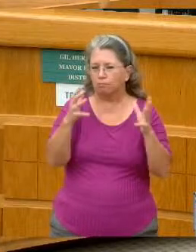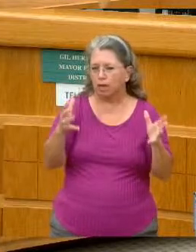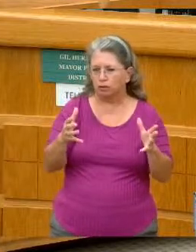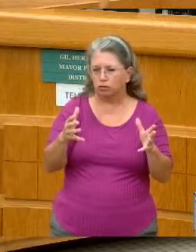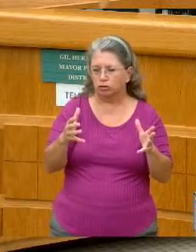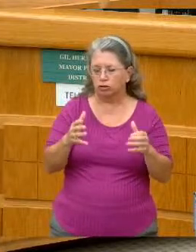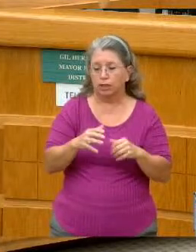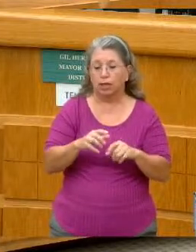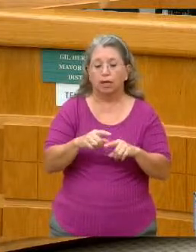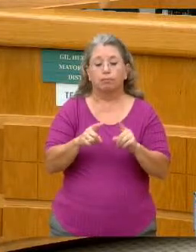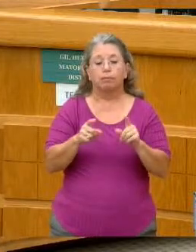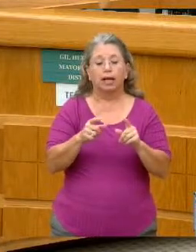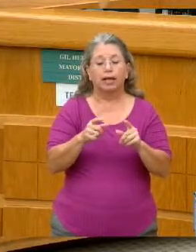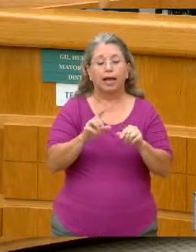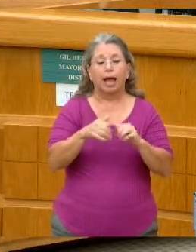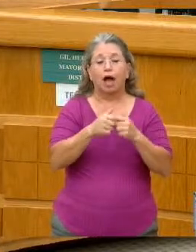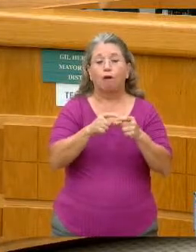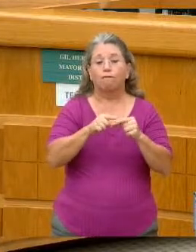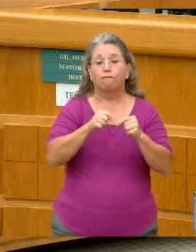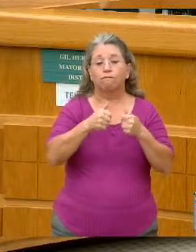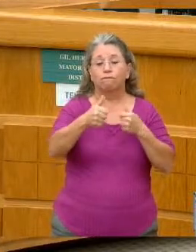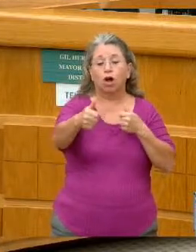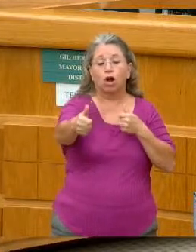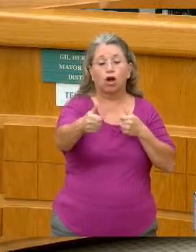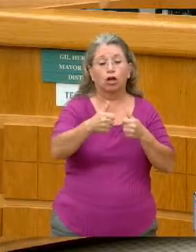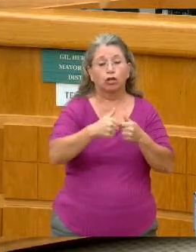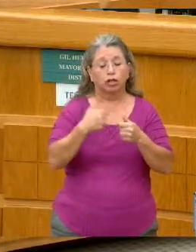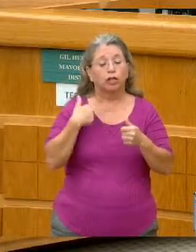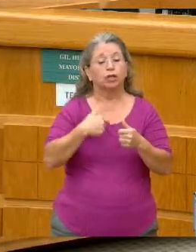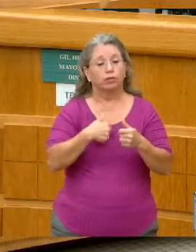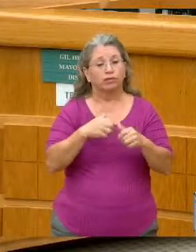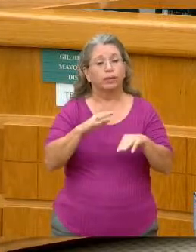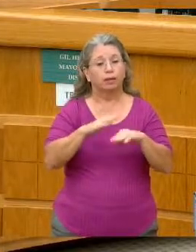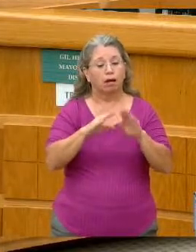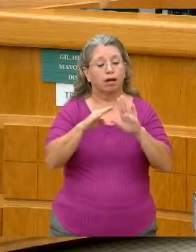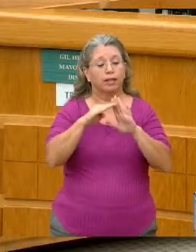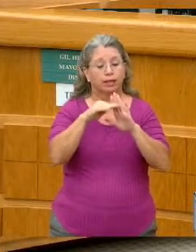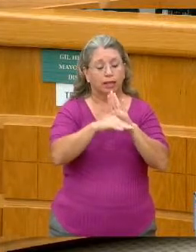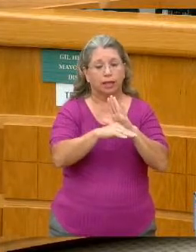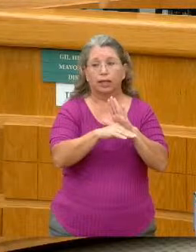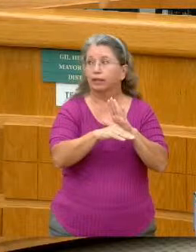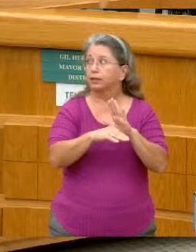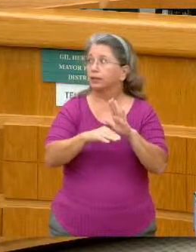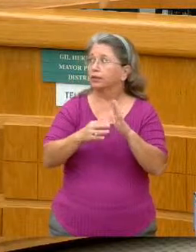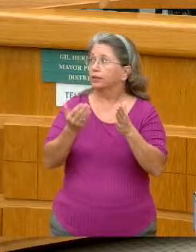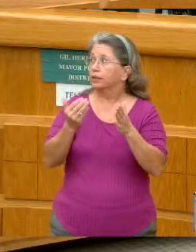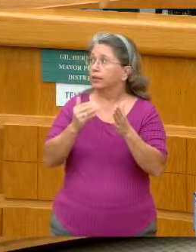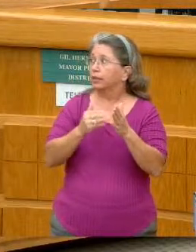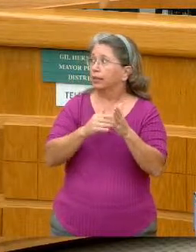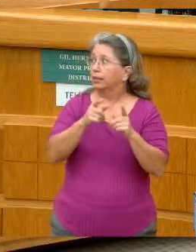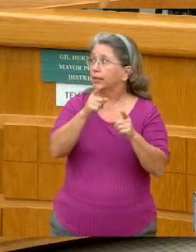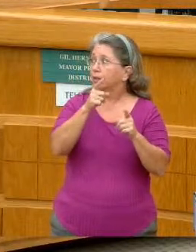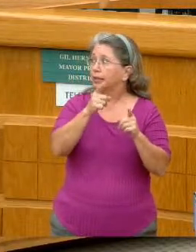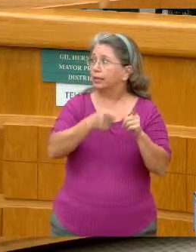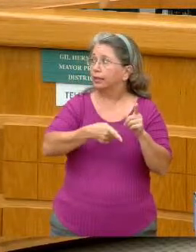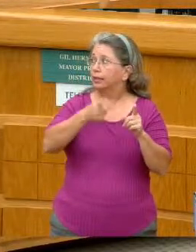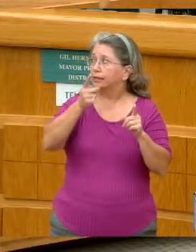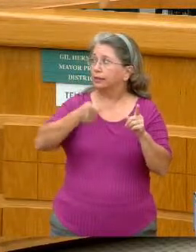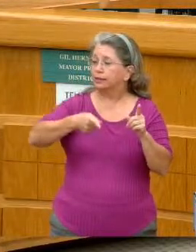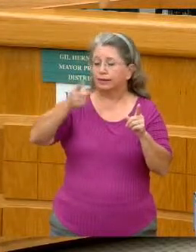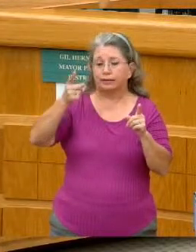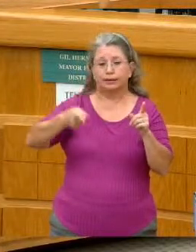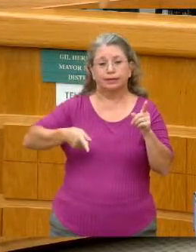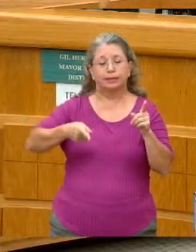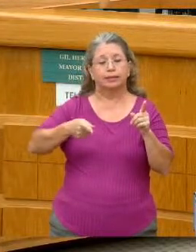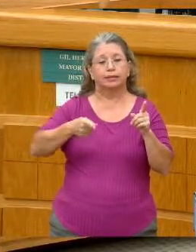With distance traveled, we've been on this steady decline. And again, these are the phases of Open Texas. And then here we started doing something. And